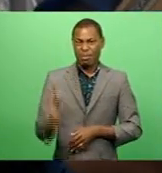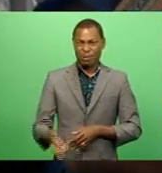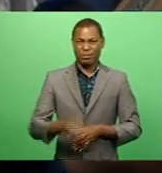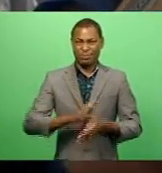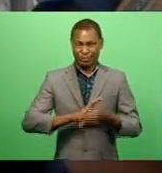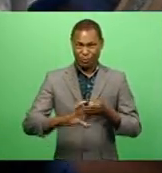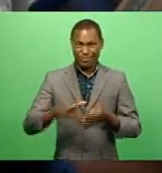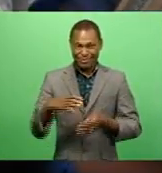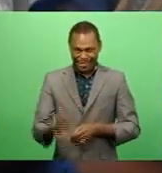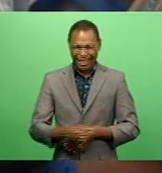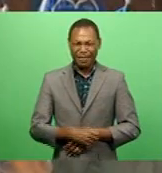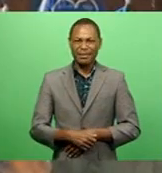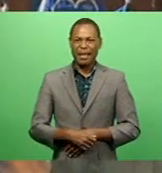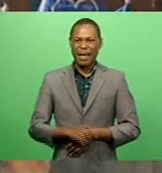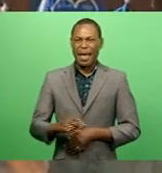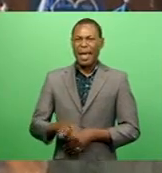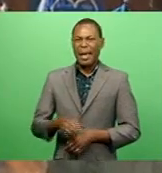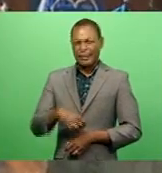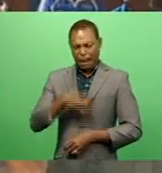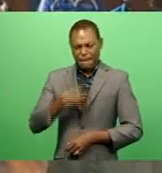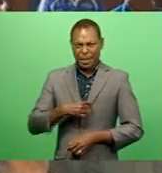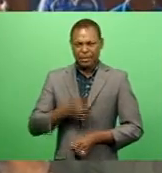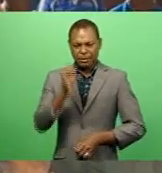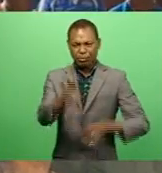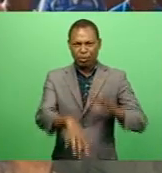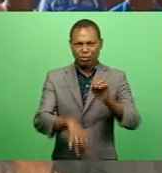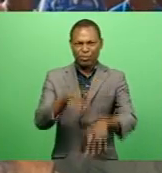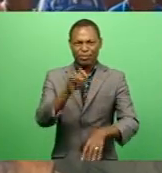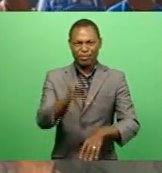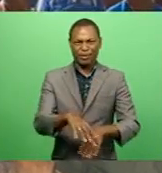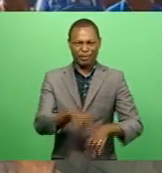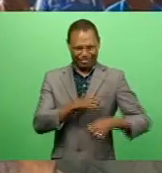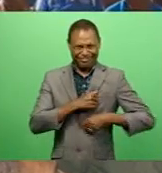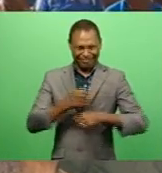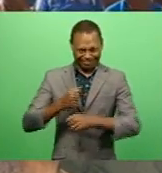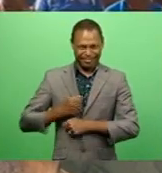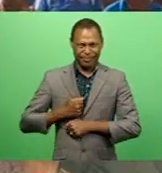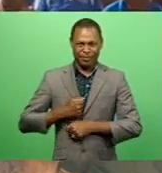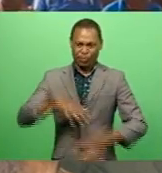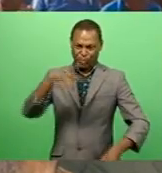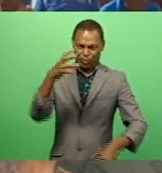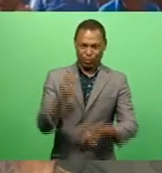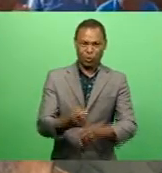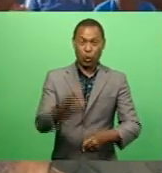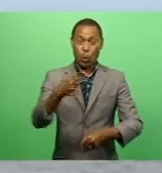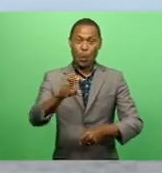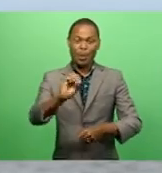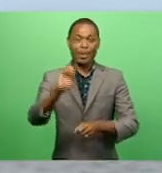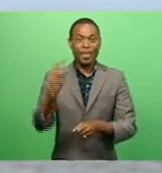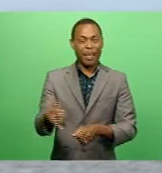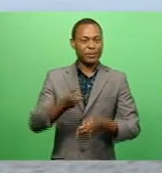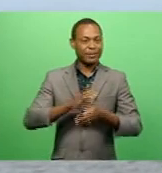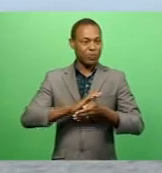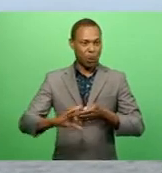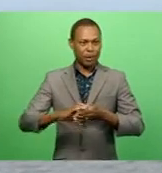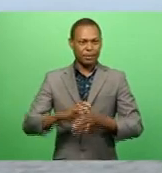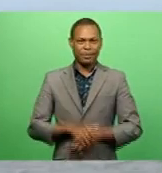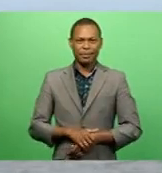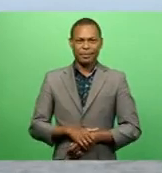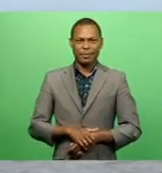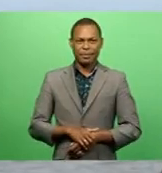with personal contributions from all members of the RFMF, which totaled $20,000. Our calculation